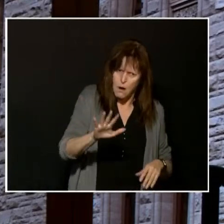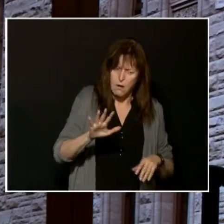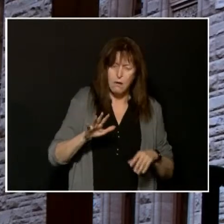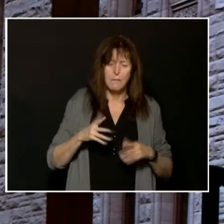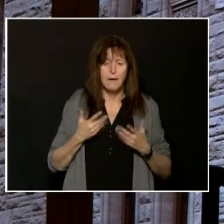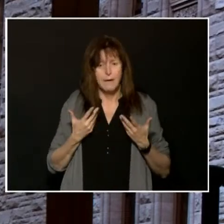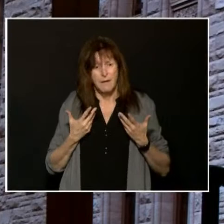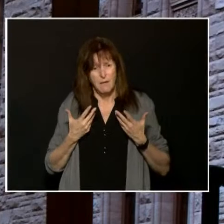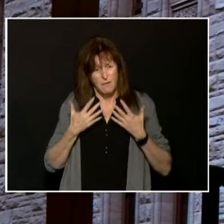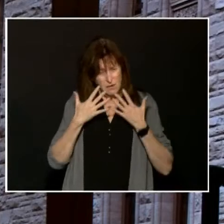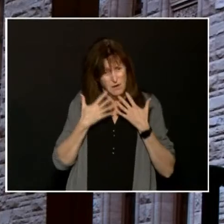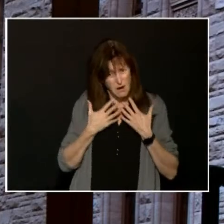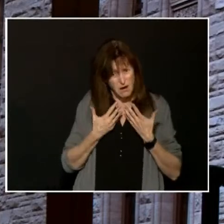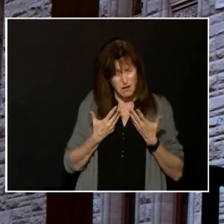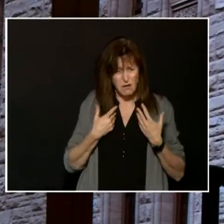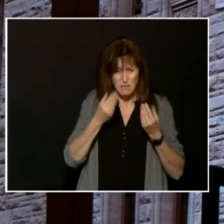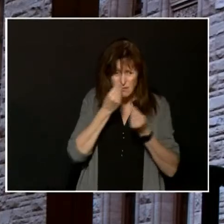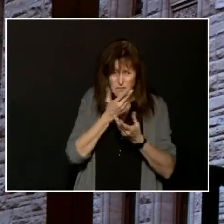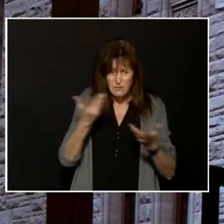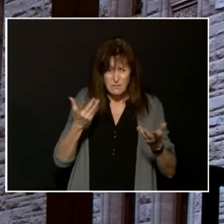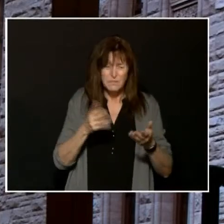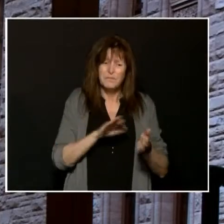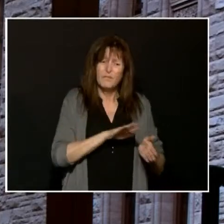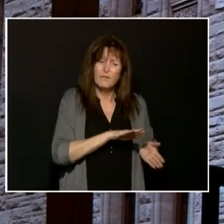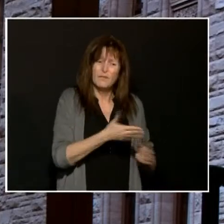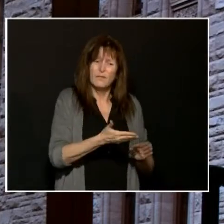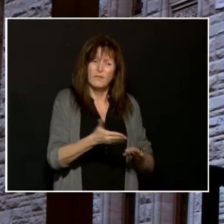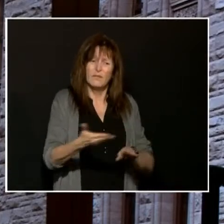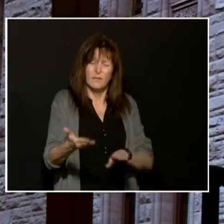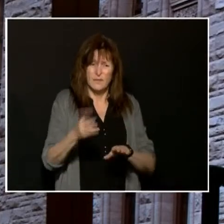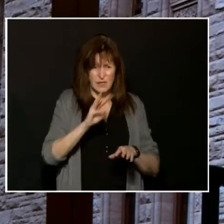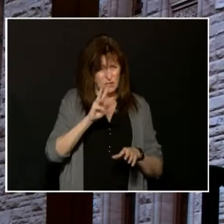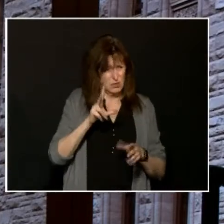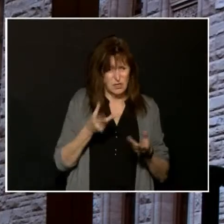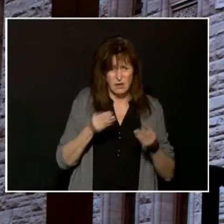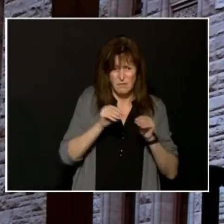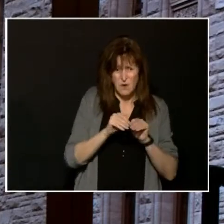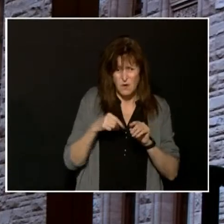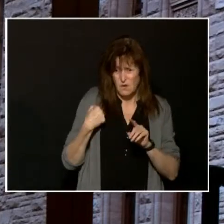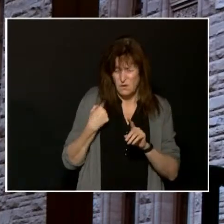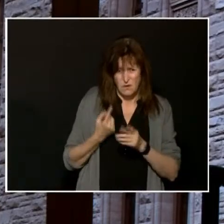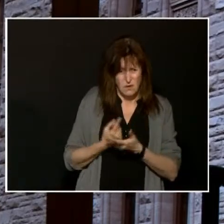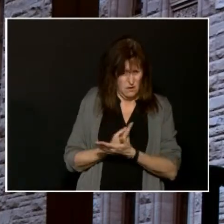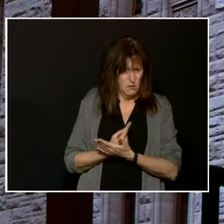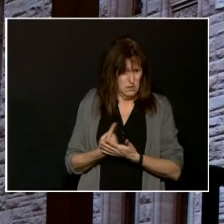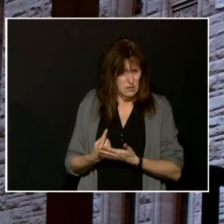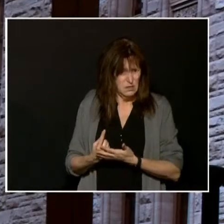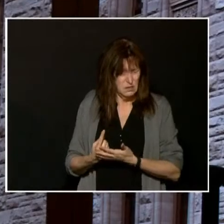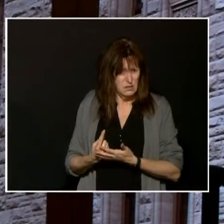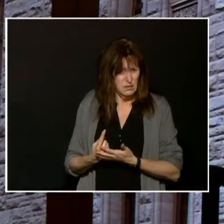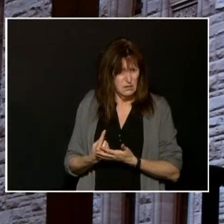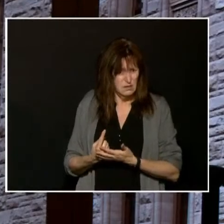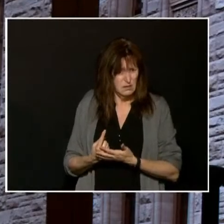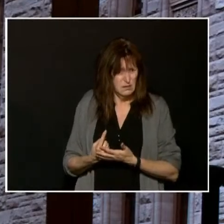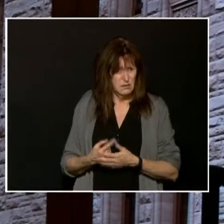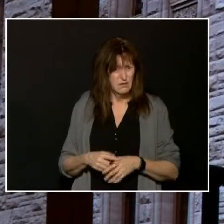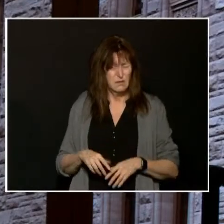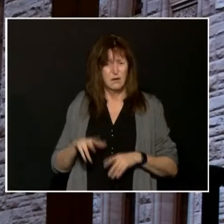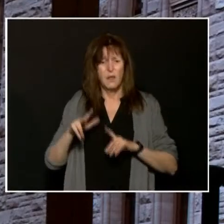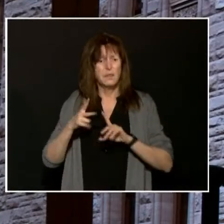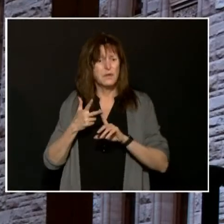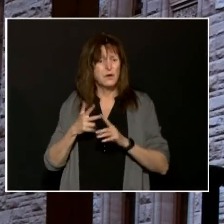reporting, an additional 63 deaths since Monday's last report. So this pandemic, this third wave, is not without its